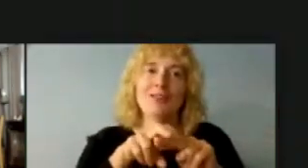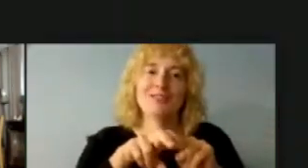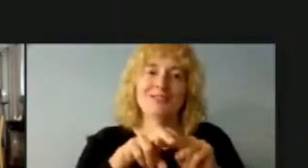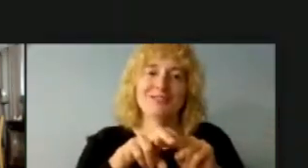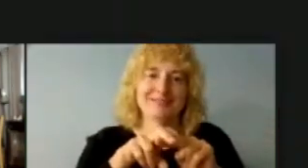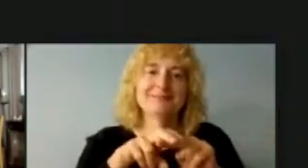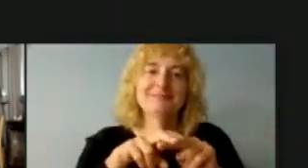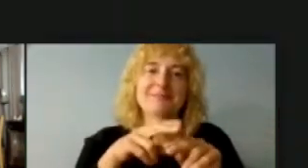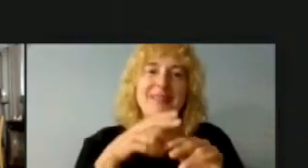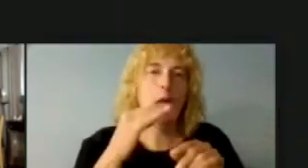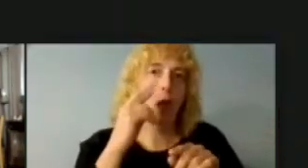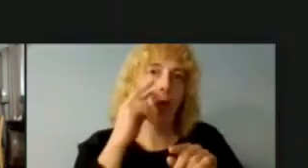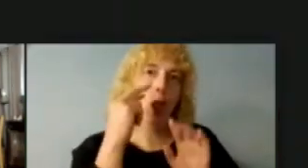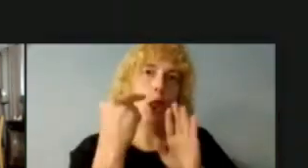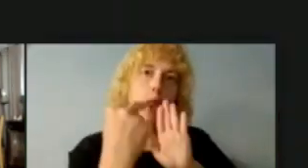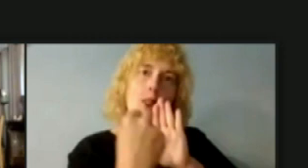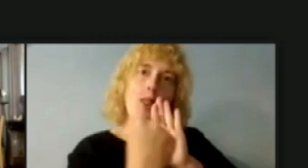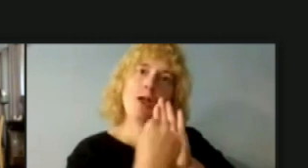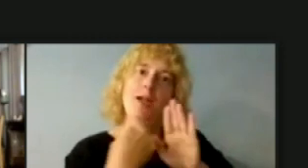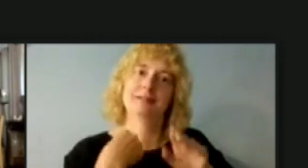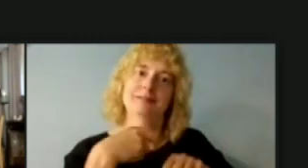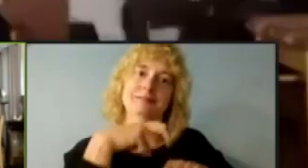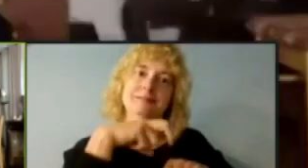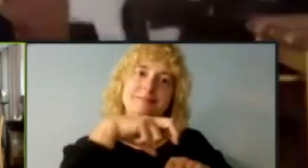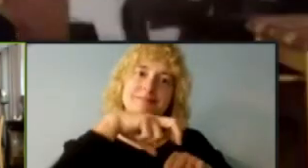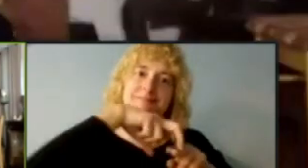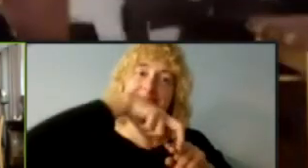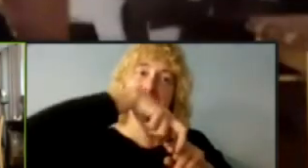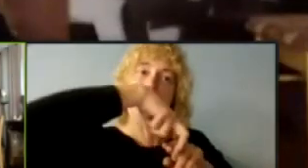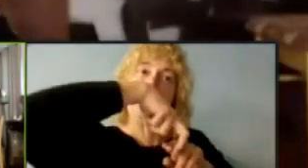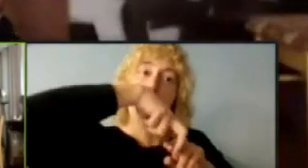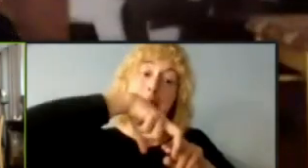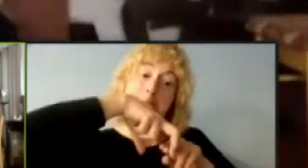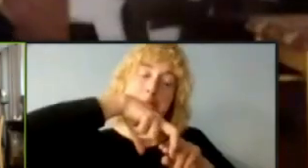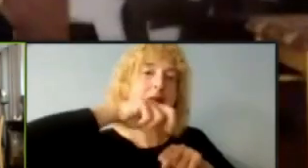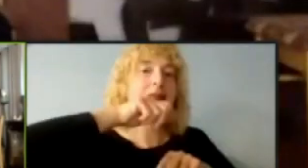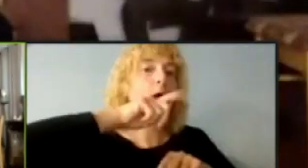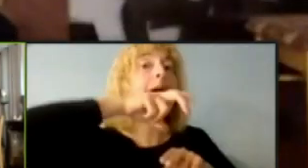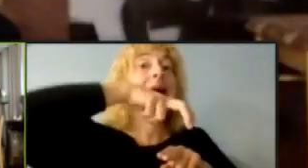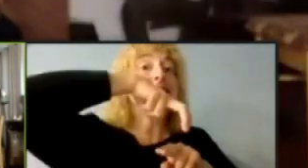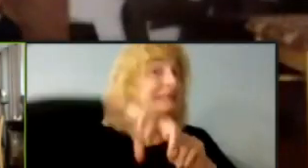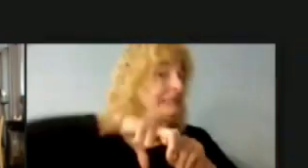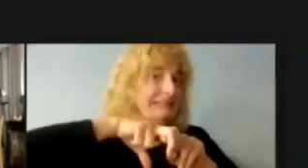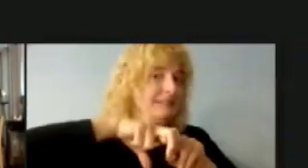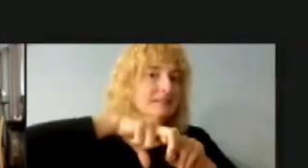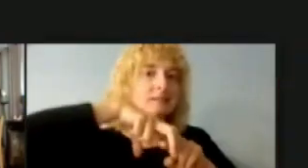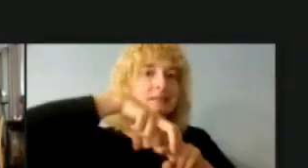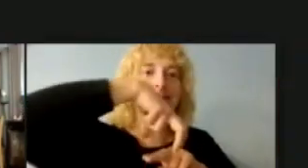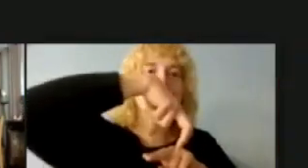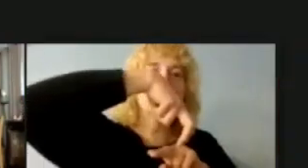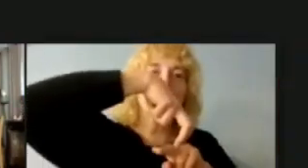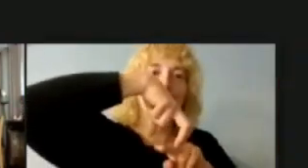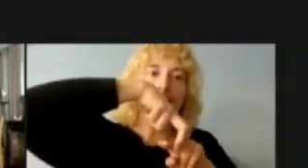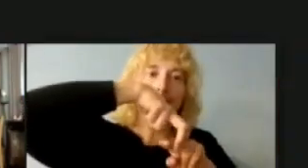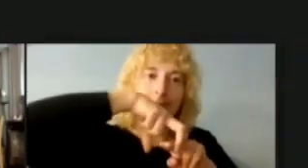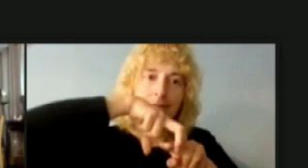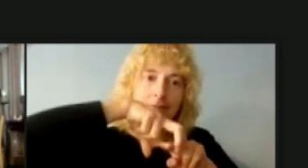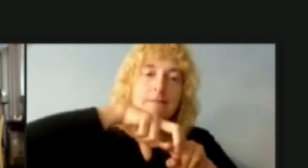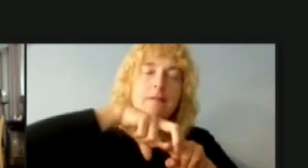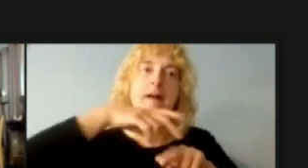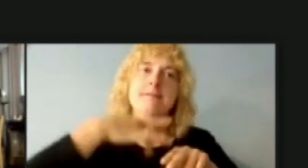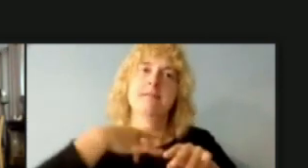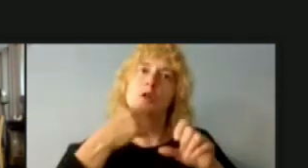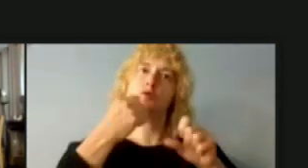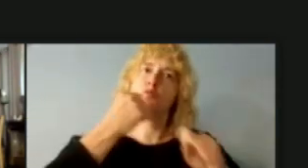view. My chair was there, but I'm not really sitting, right? So now we can really feel the strength of the mountain as we are using our nice